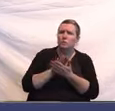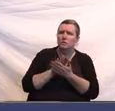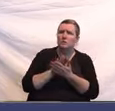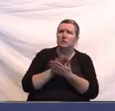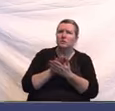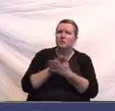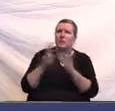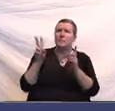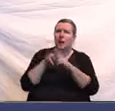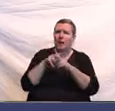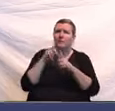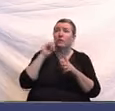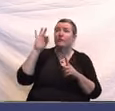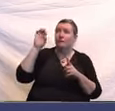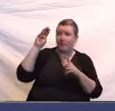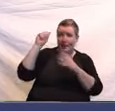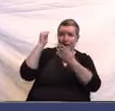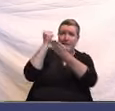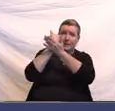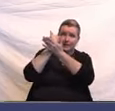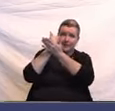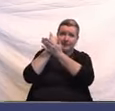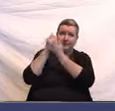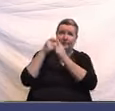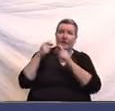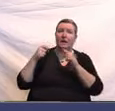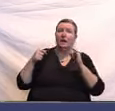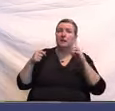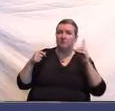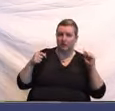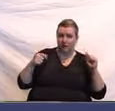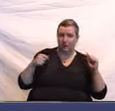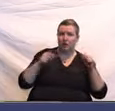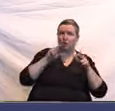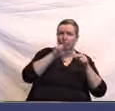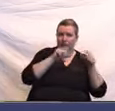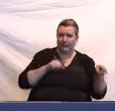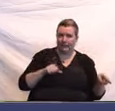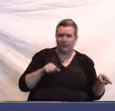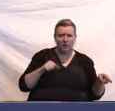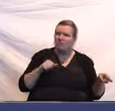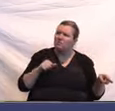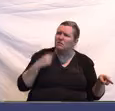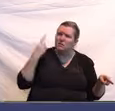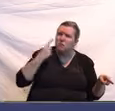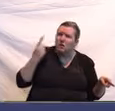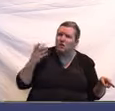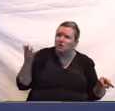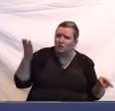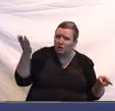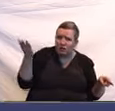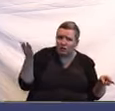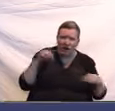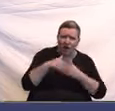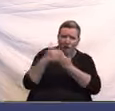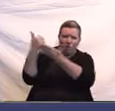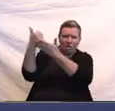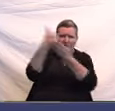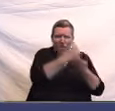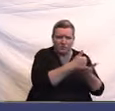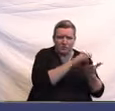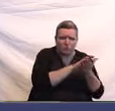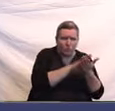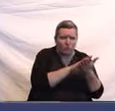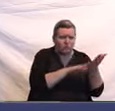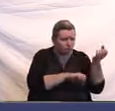for repairs they need to make in the first place. Is there anything within your scope of executive powers that can be done to help these schools? Would you support any